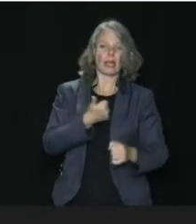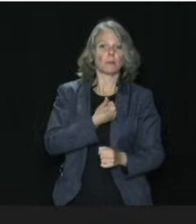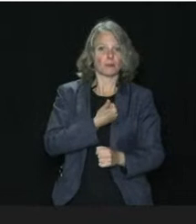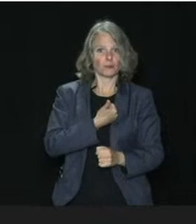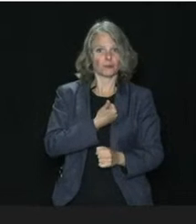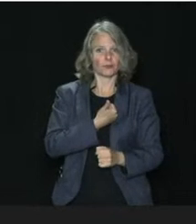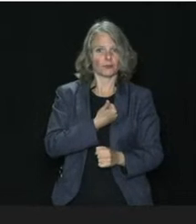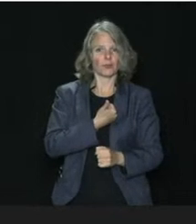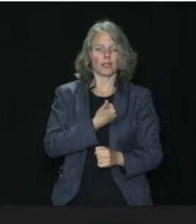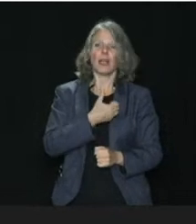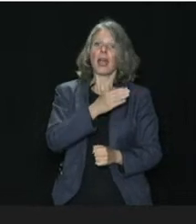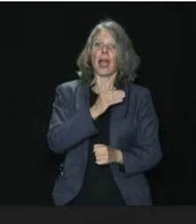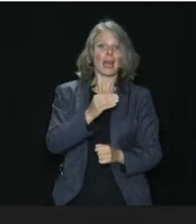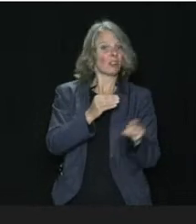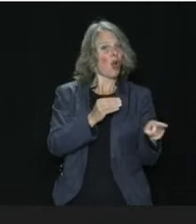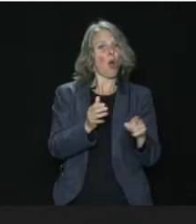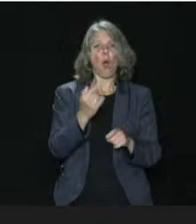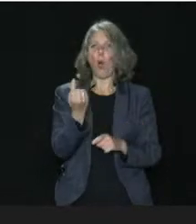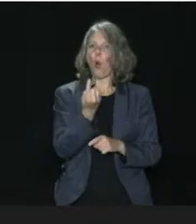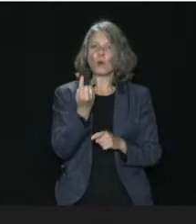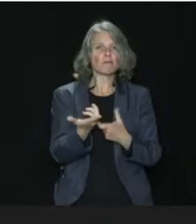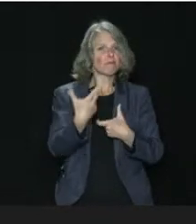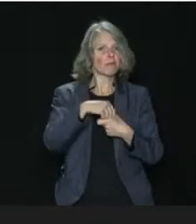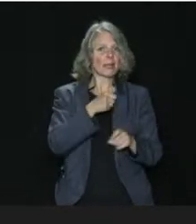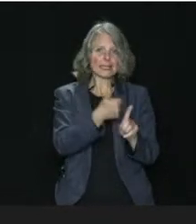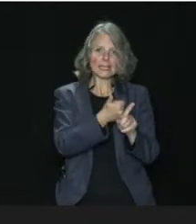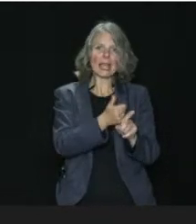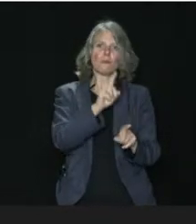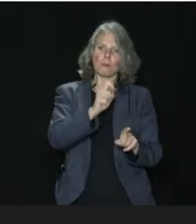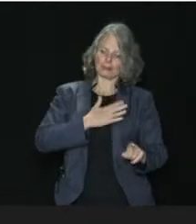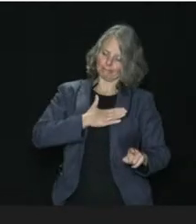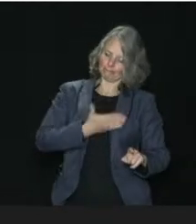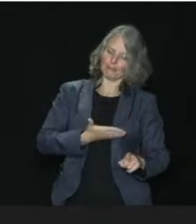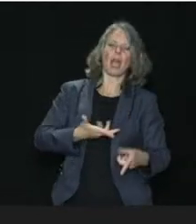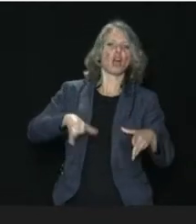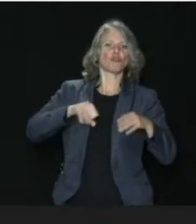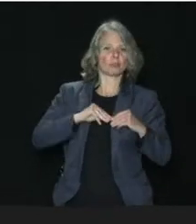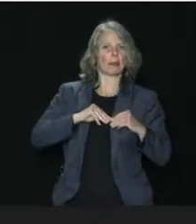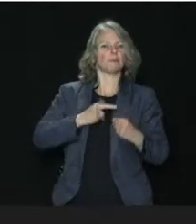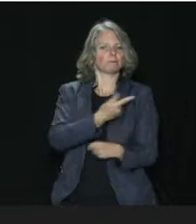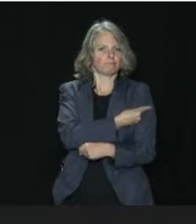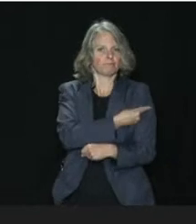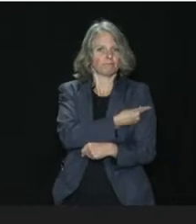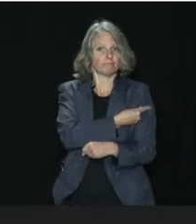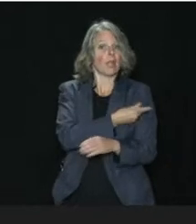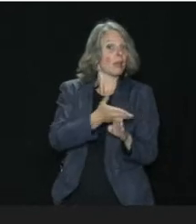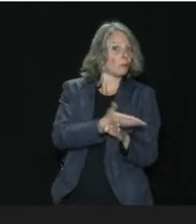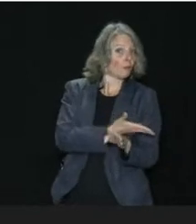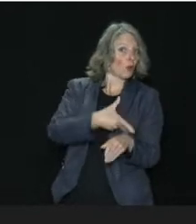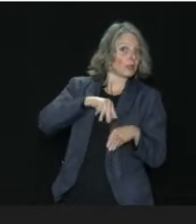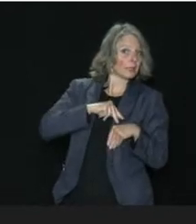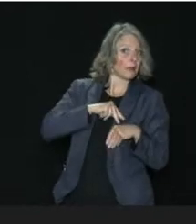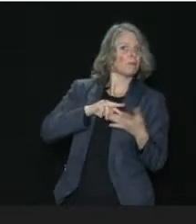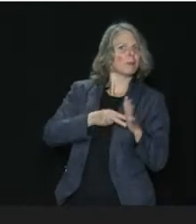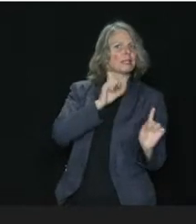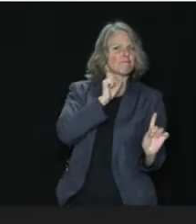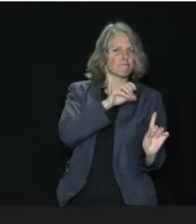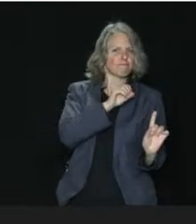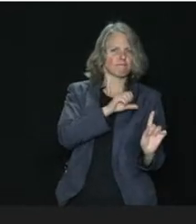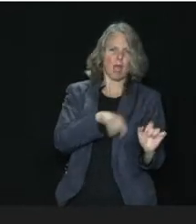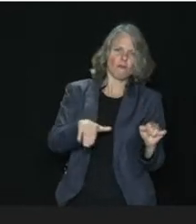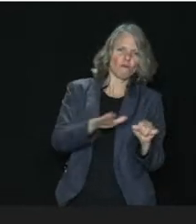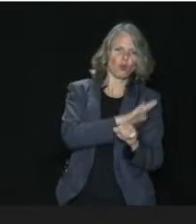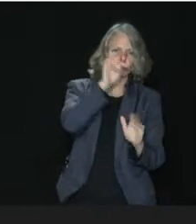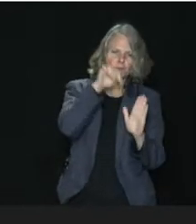part of informed consent that you be provided with all the information that you need to make that